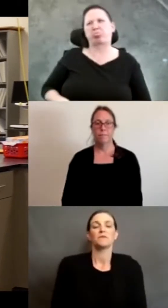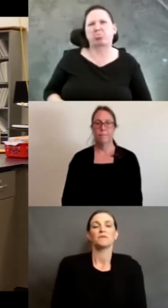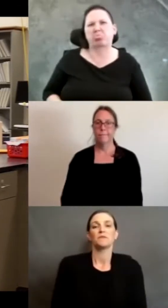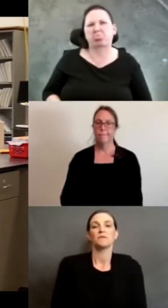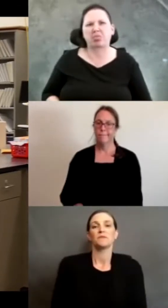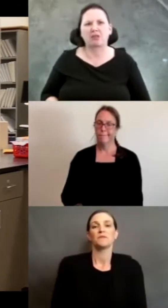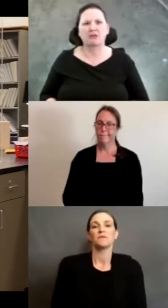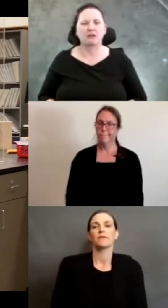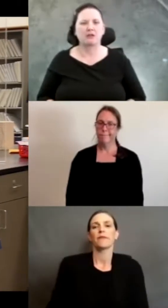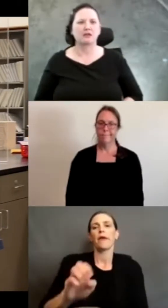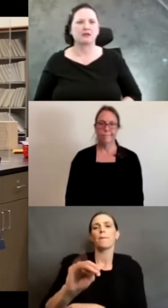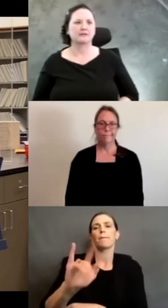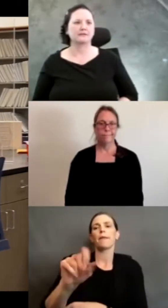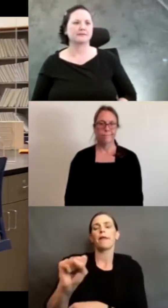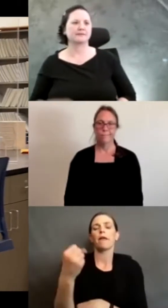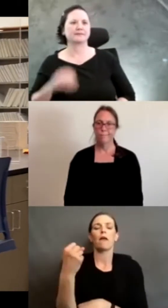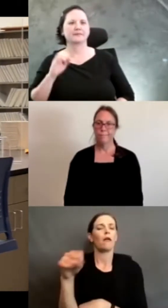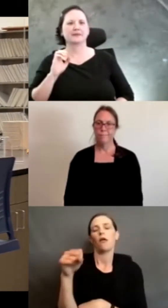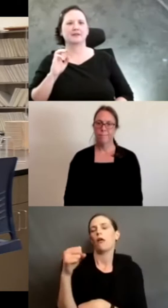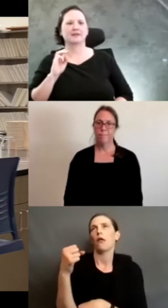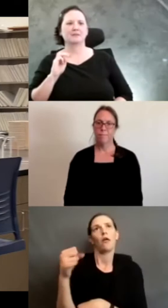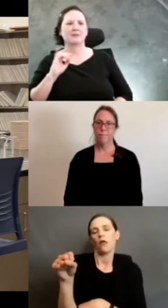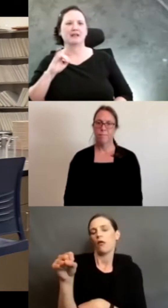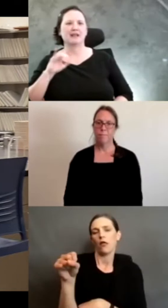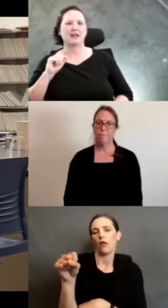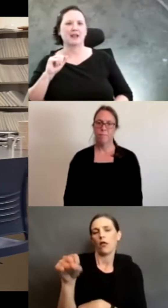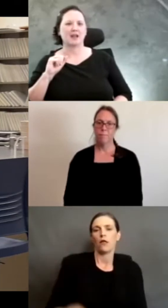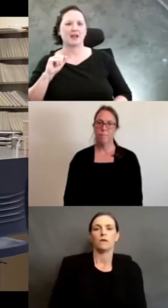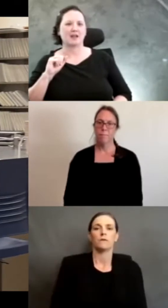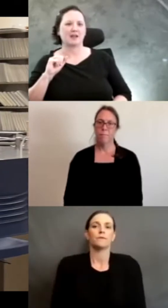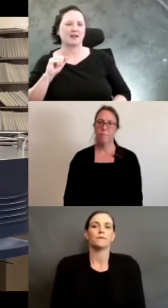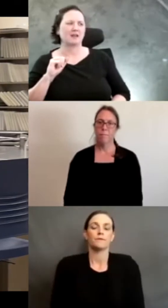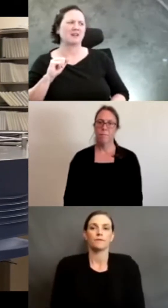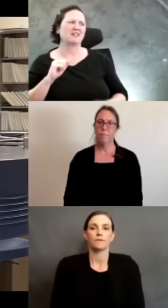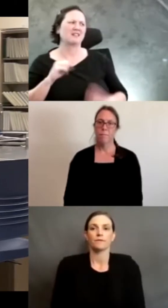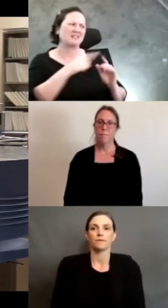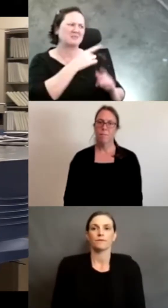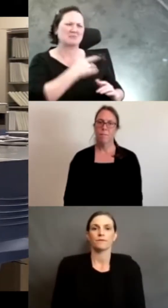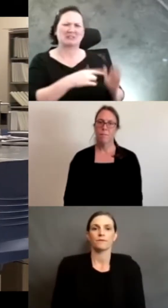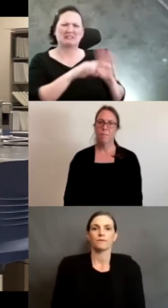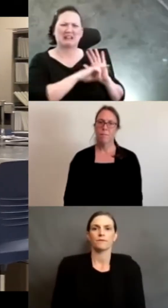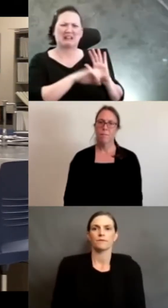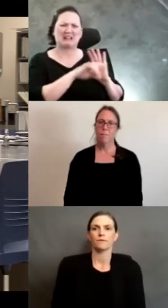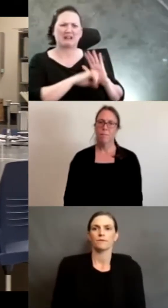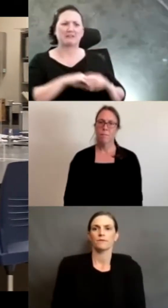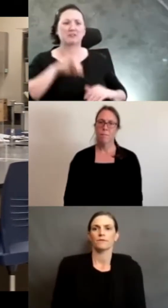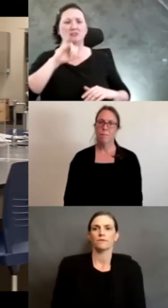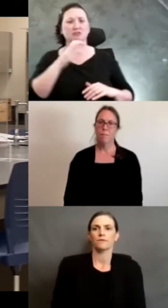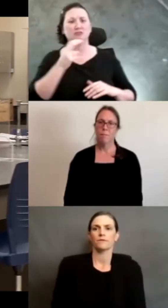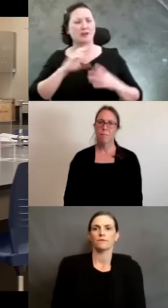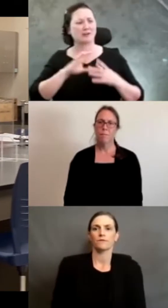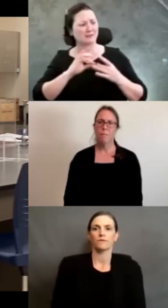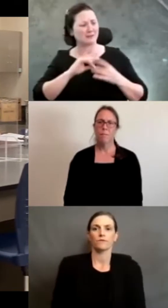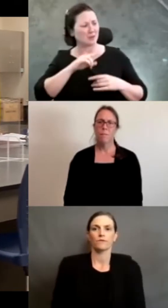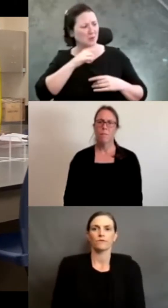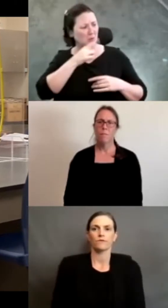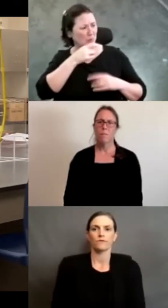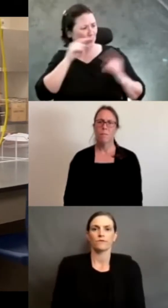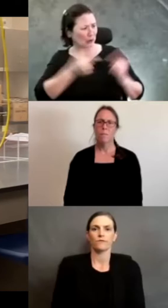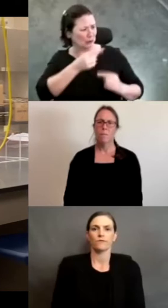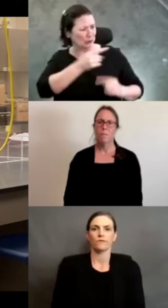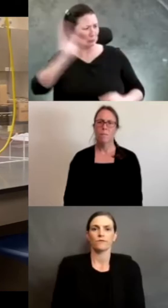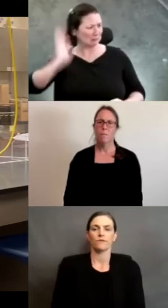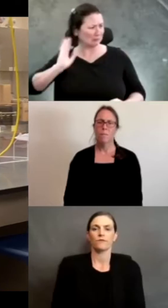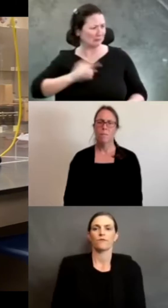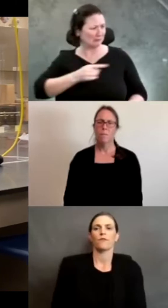Amelia shakes her head. So negative all the time. Who hurt you when you were younger, Brad? Brad scowls and